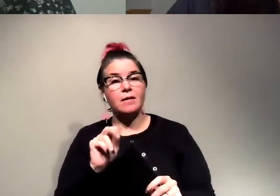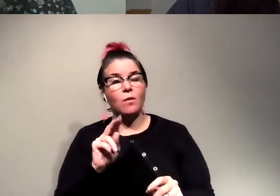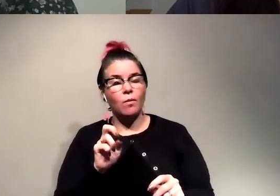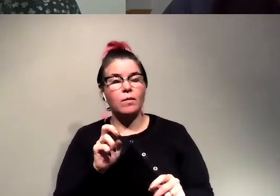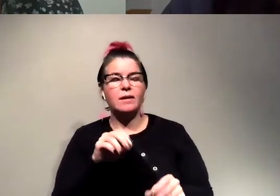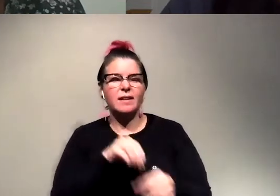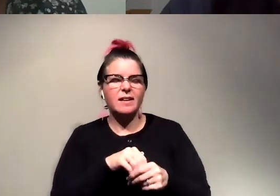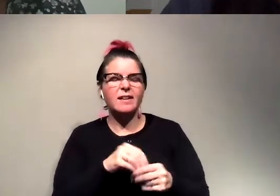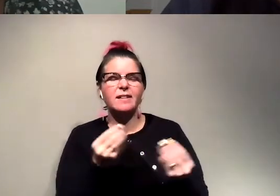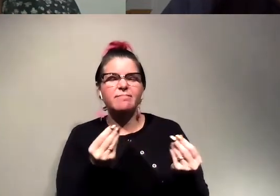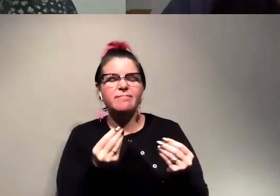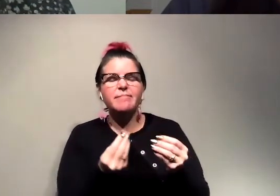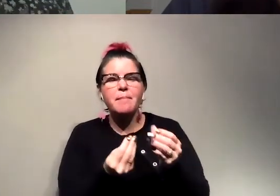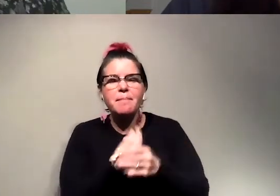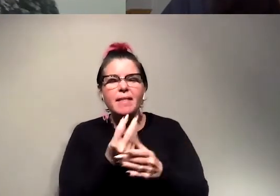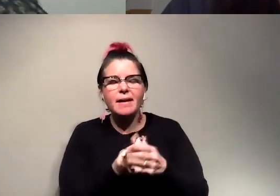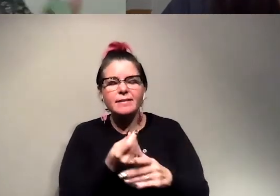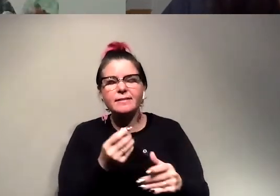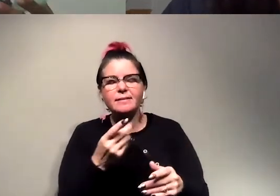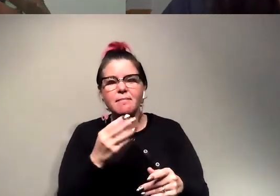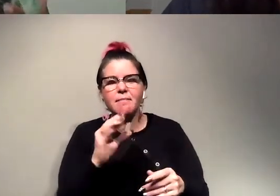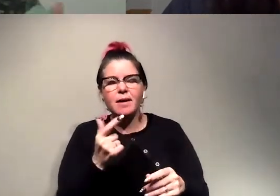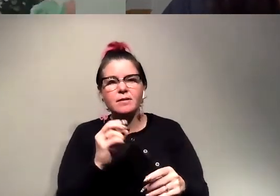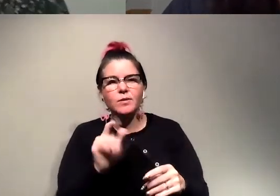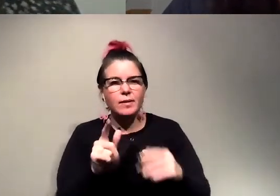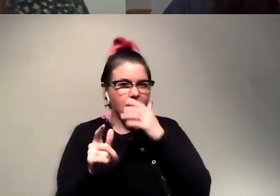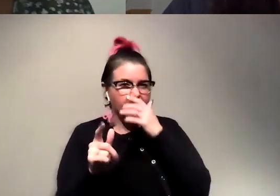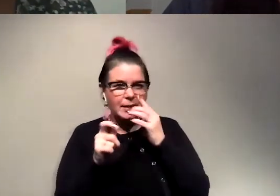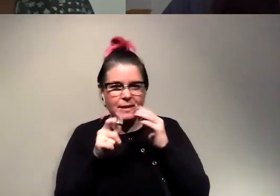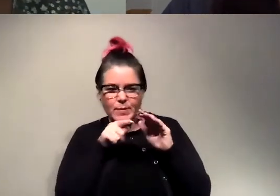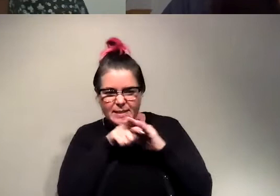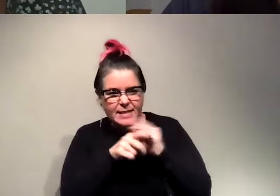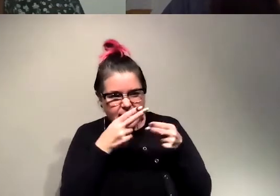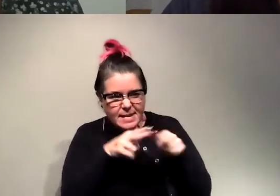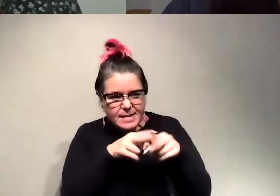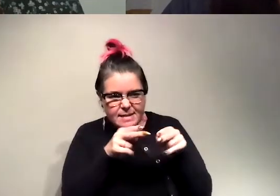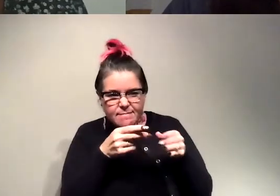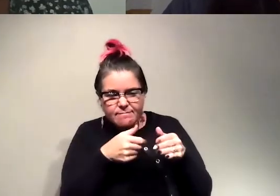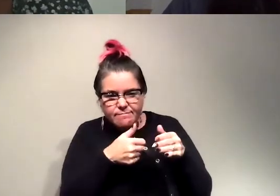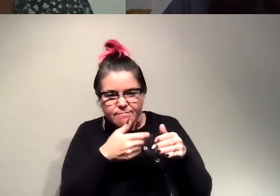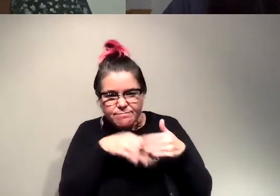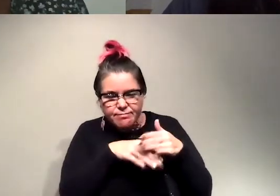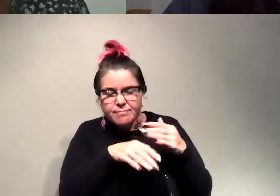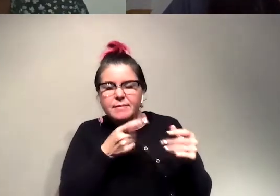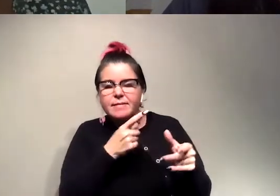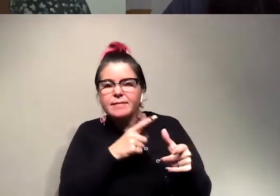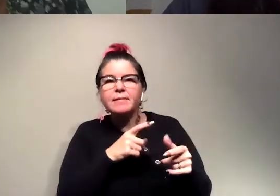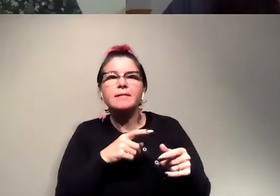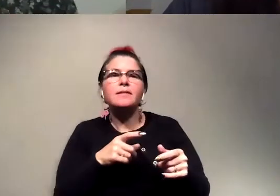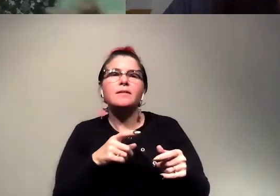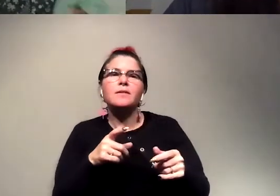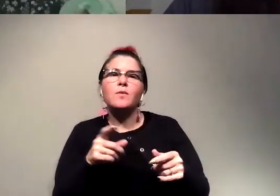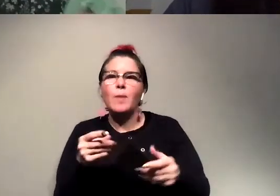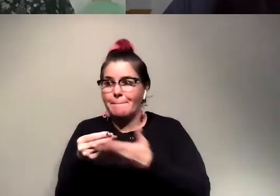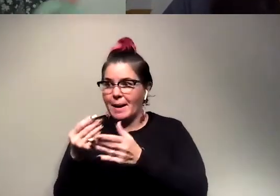soil that they get from places because the anoles sneak in and they lay their eggs in there. Or like plants that they got, like they